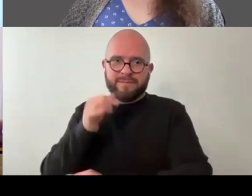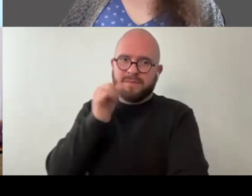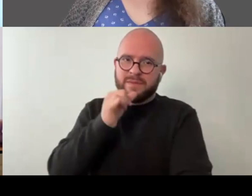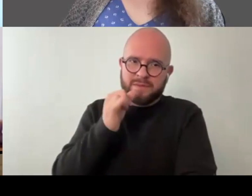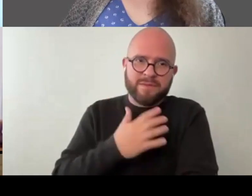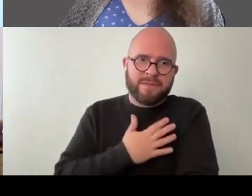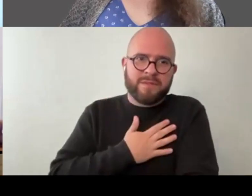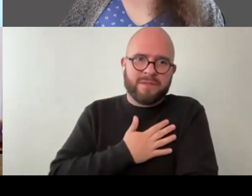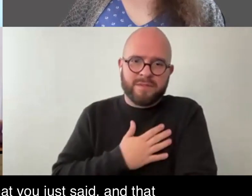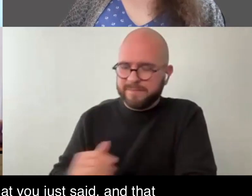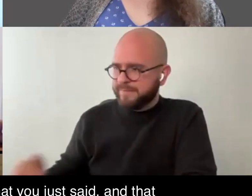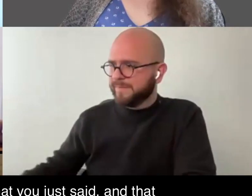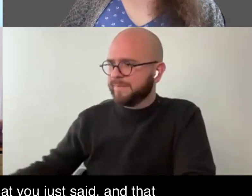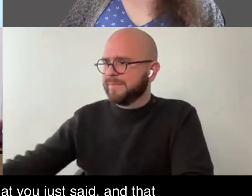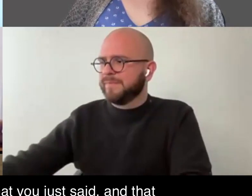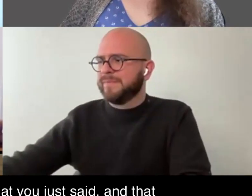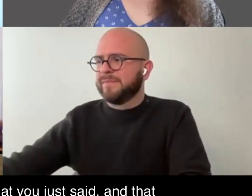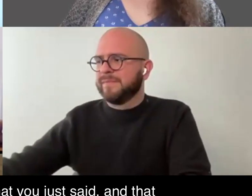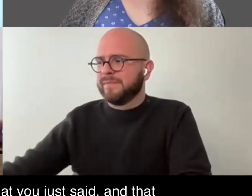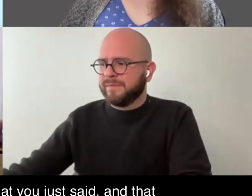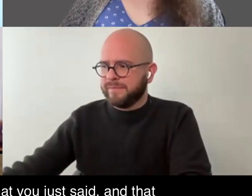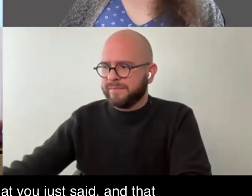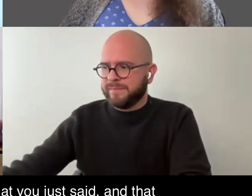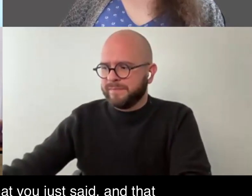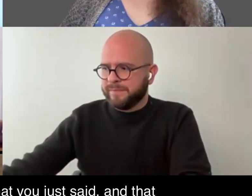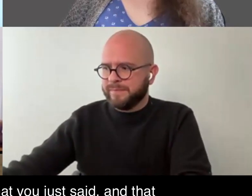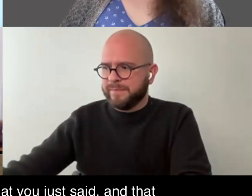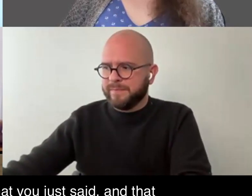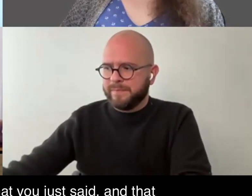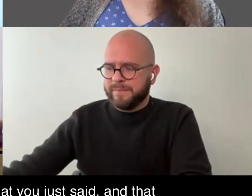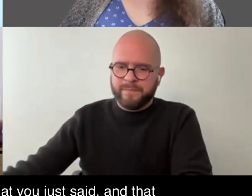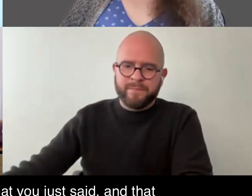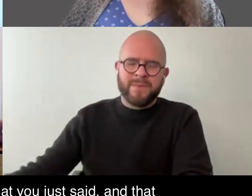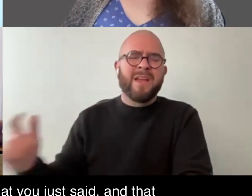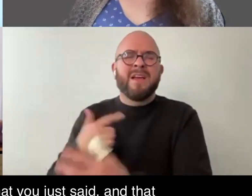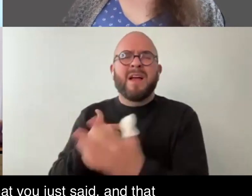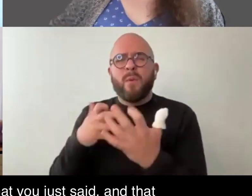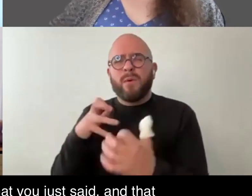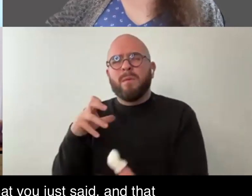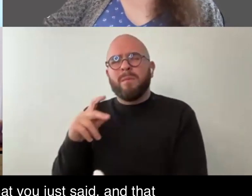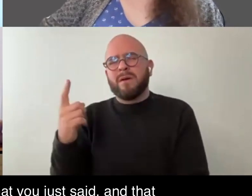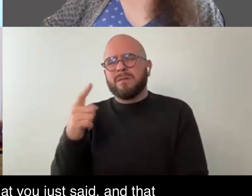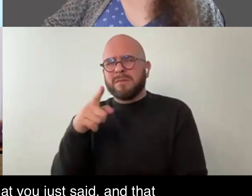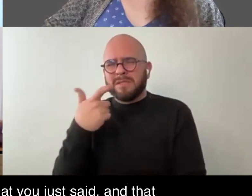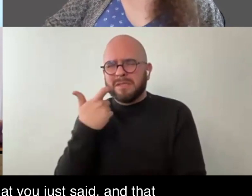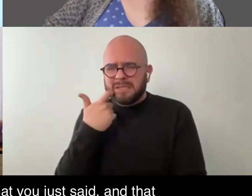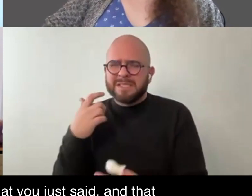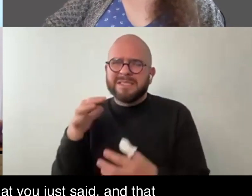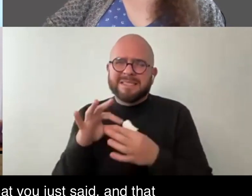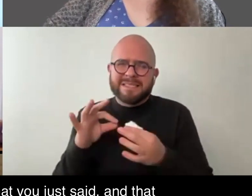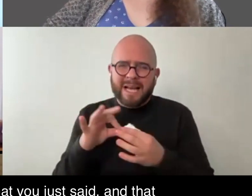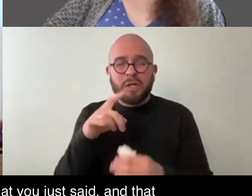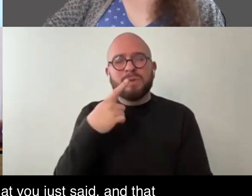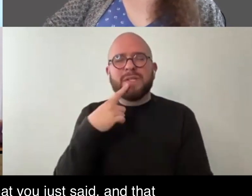I want to go back to something that you just said, and that is the word